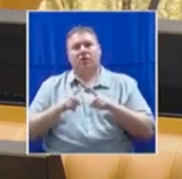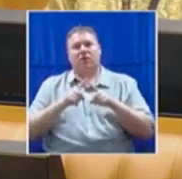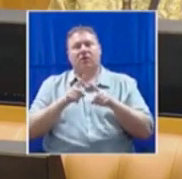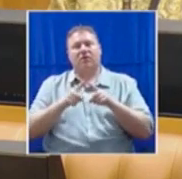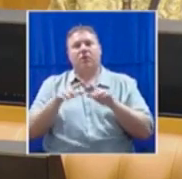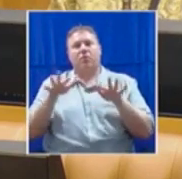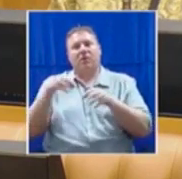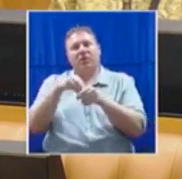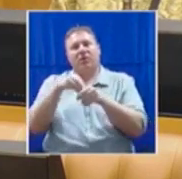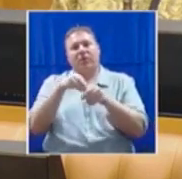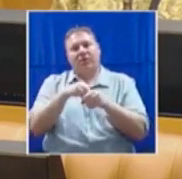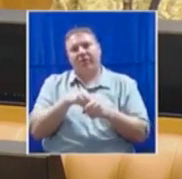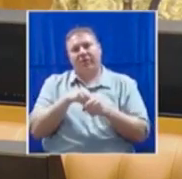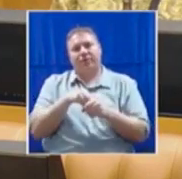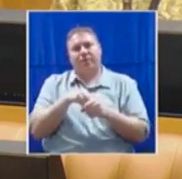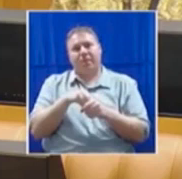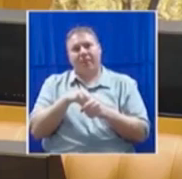stakeholders on,